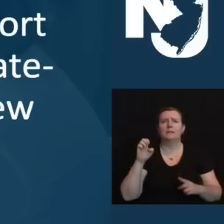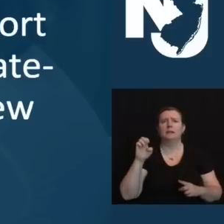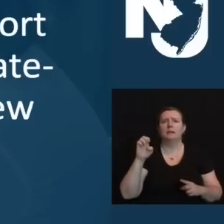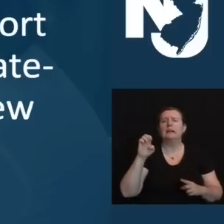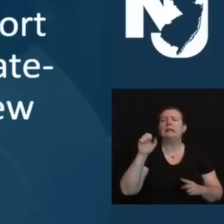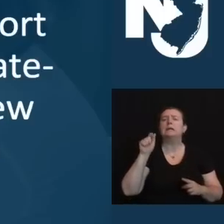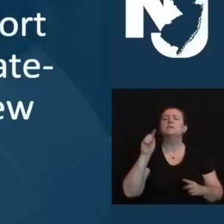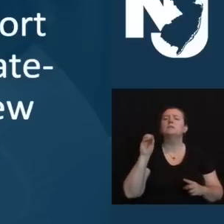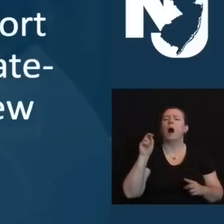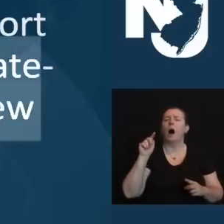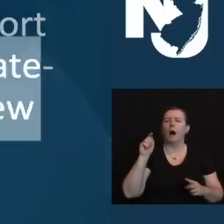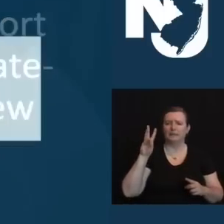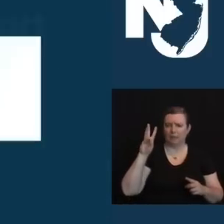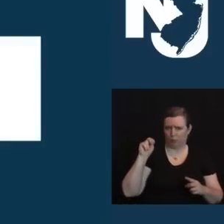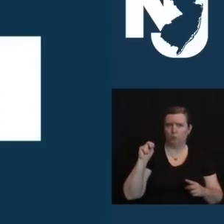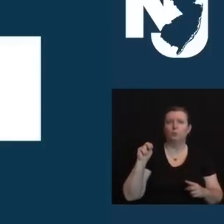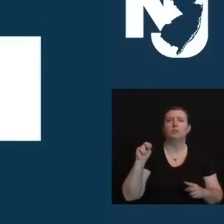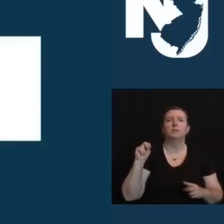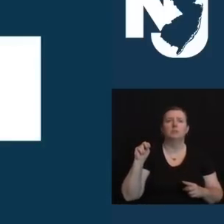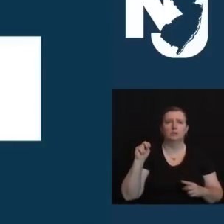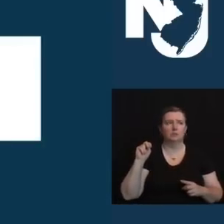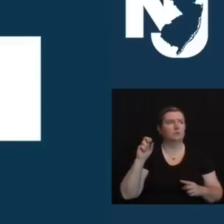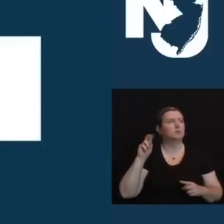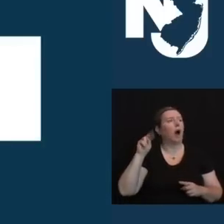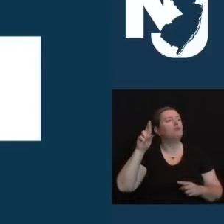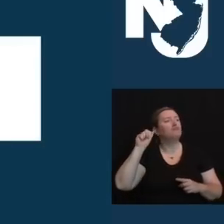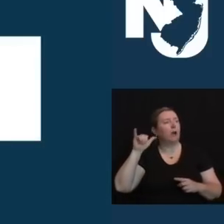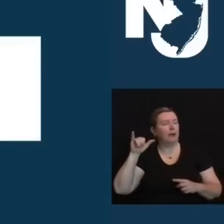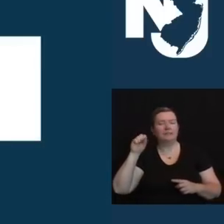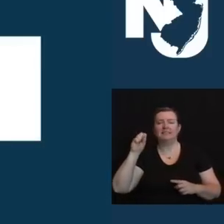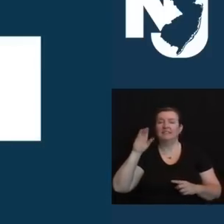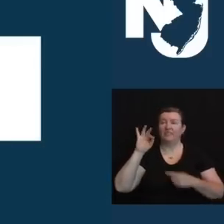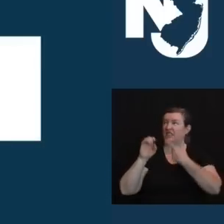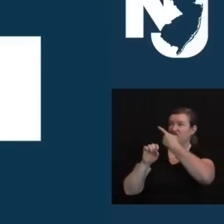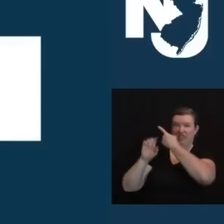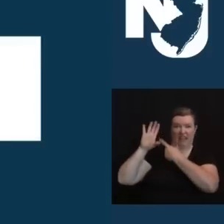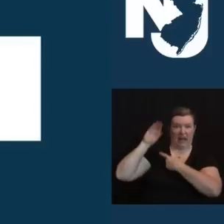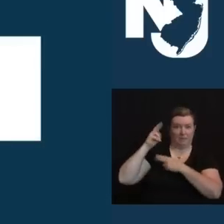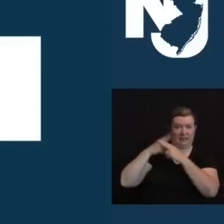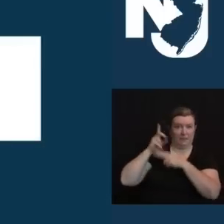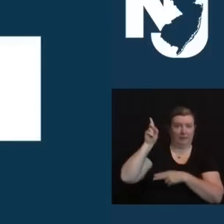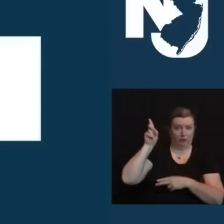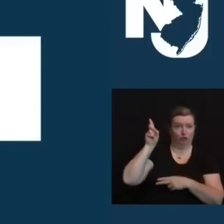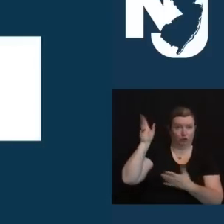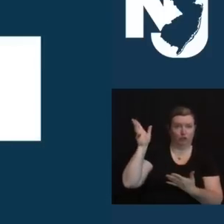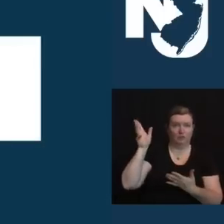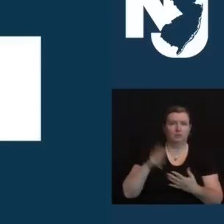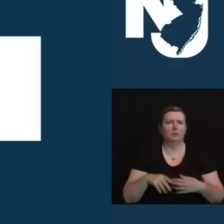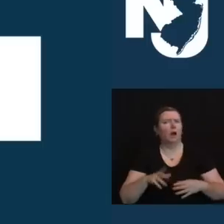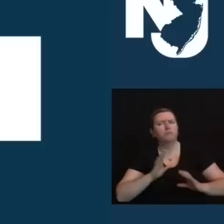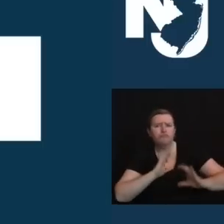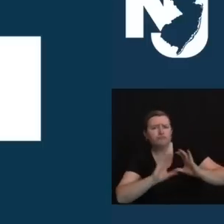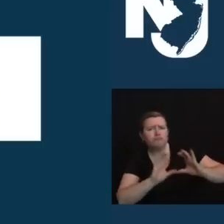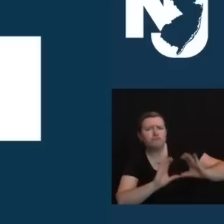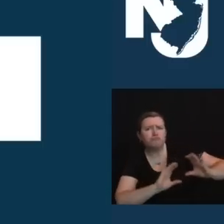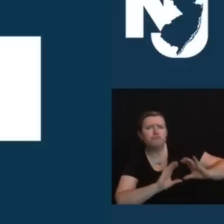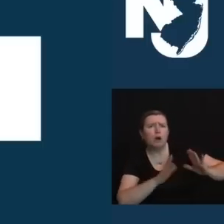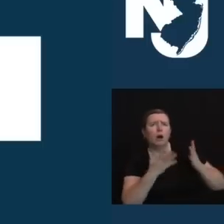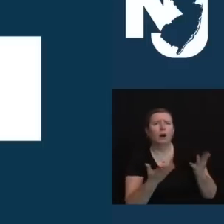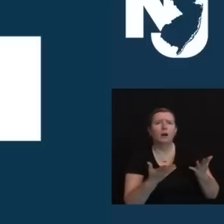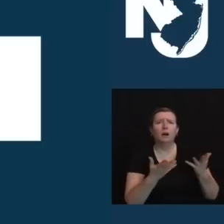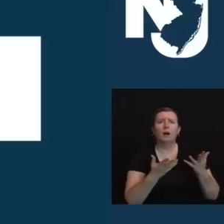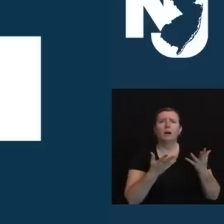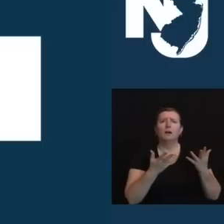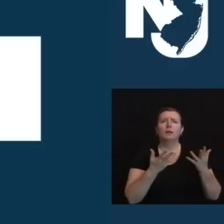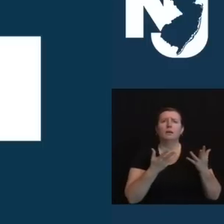Sunray Scientific. They are each incredibly impressive. Madhu and I had a really good conversation. She's a Boilermaker, a